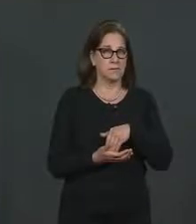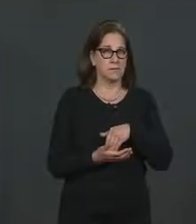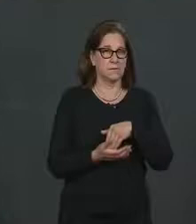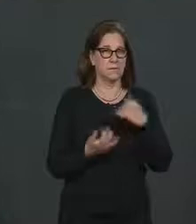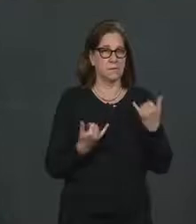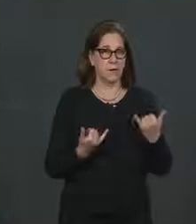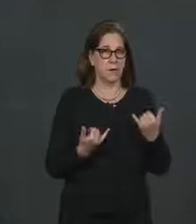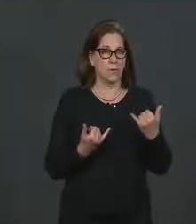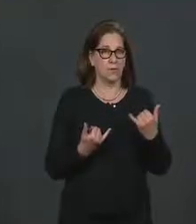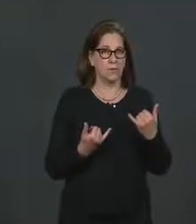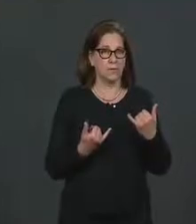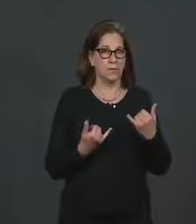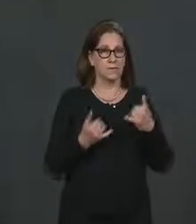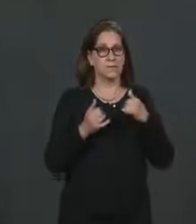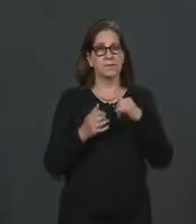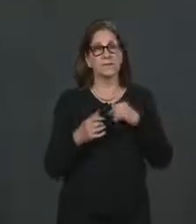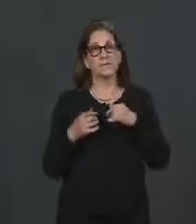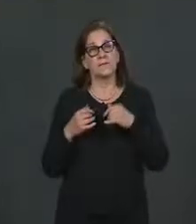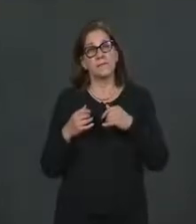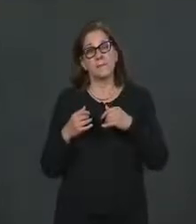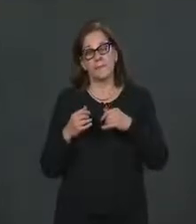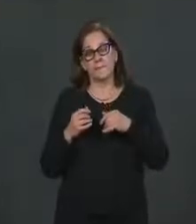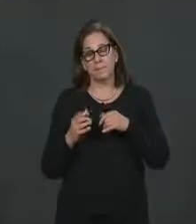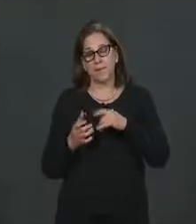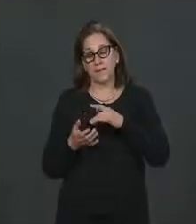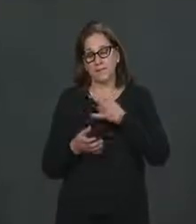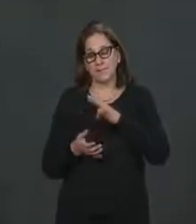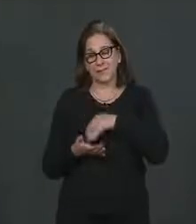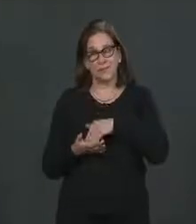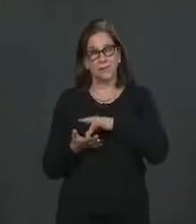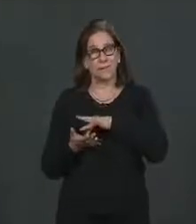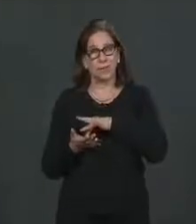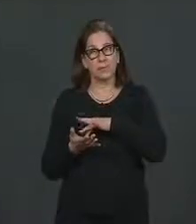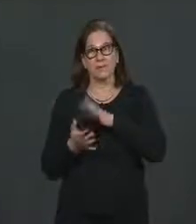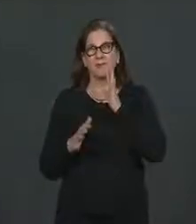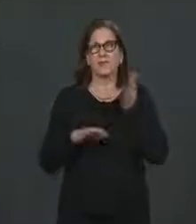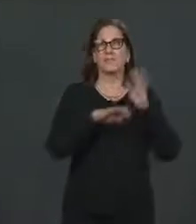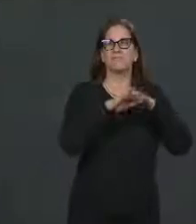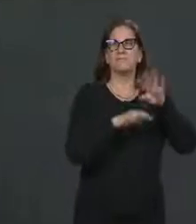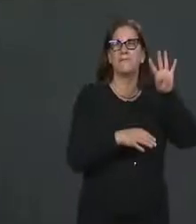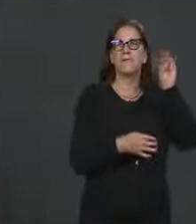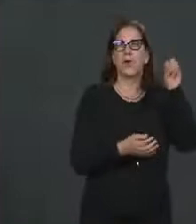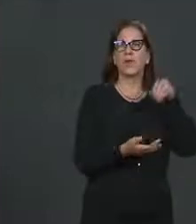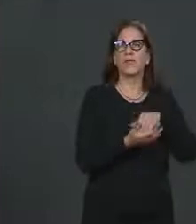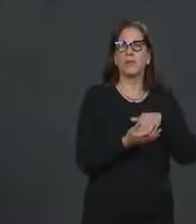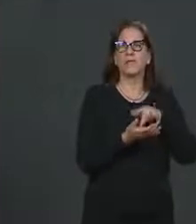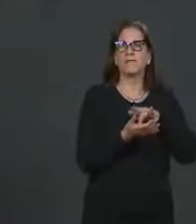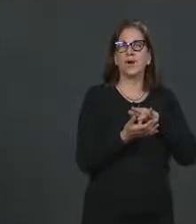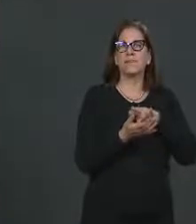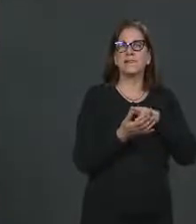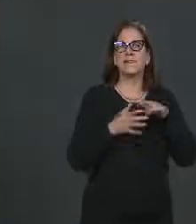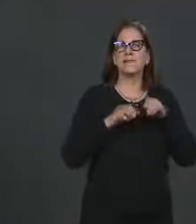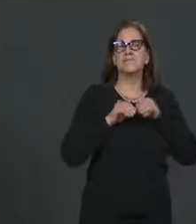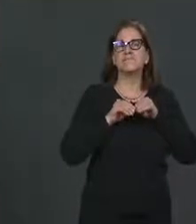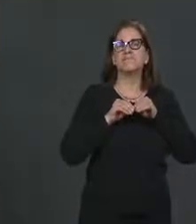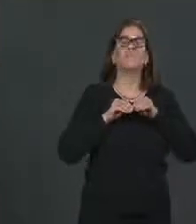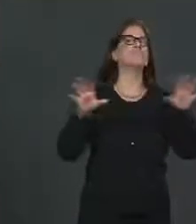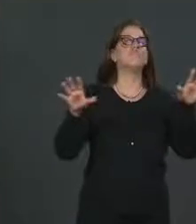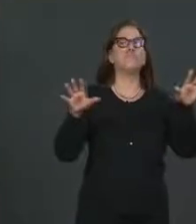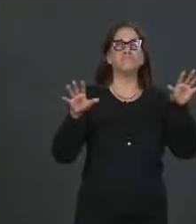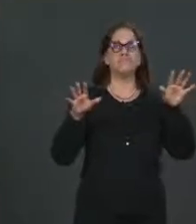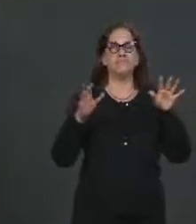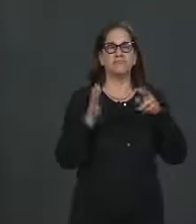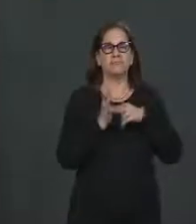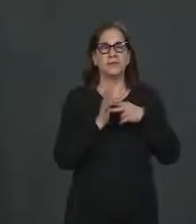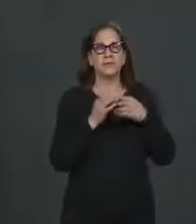the number of pharmacies where you can go get vaccinated. But we aren't stopping there. In the next 3 weeks, we'll add